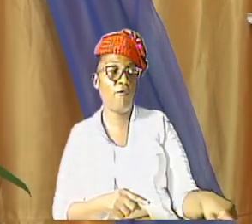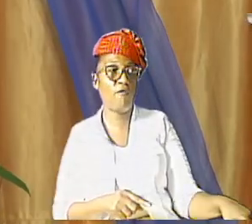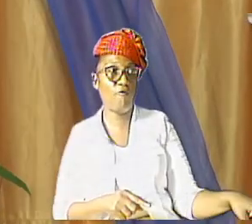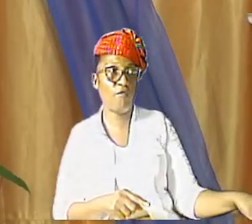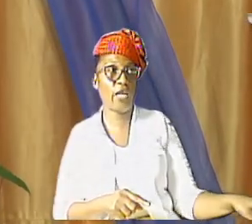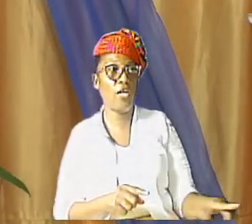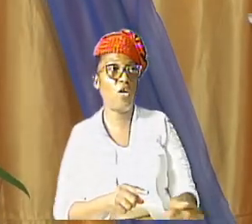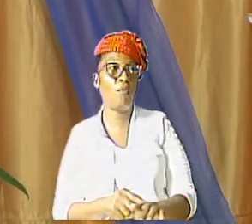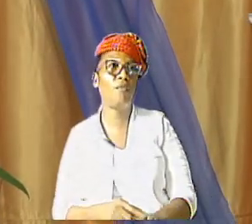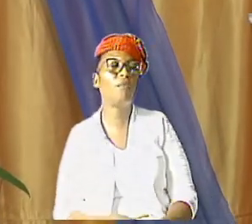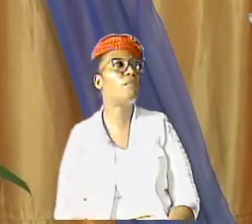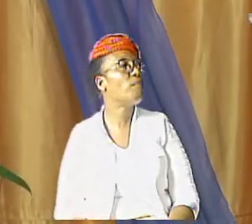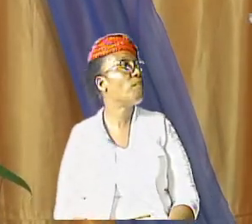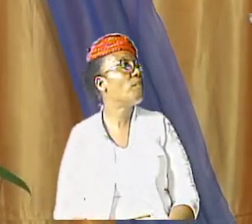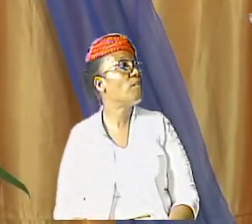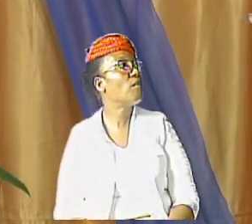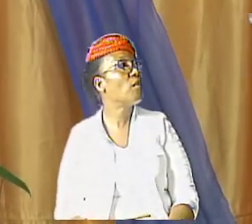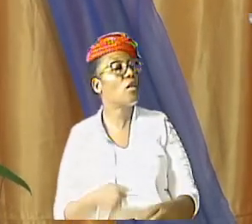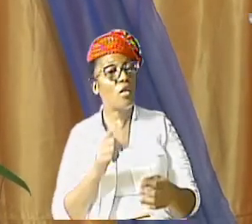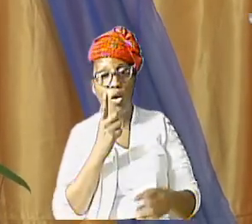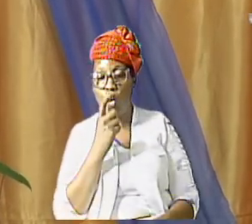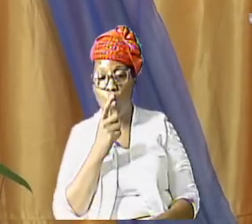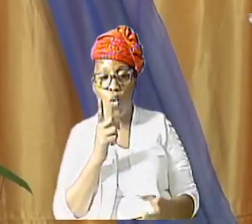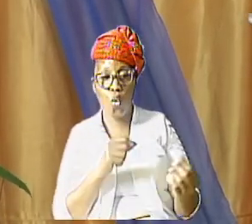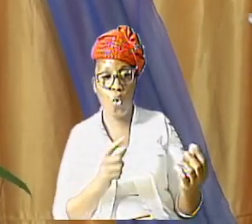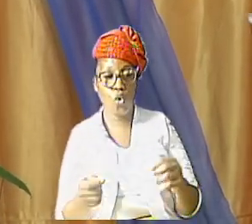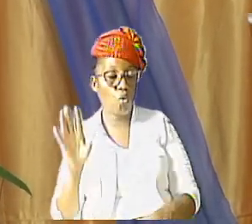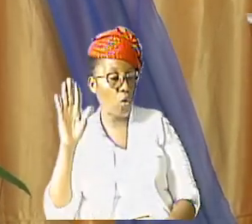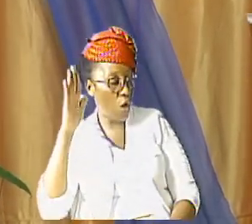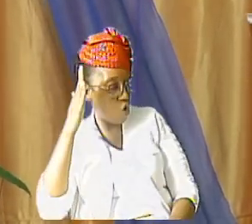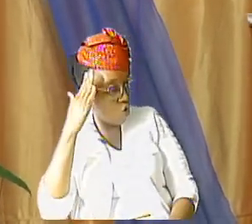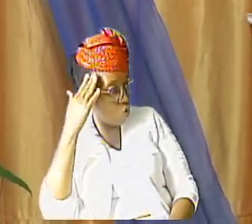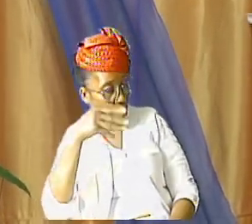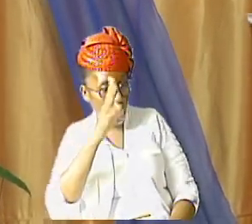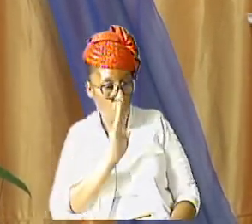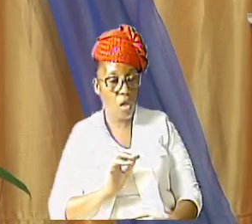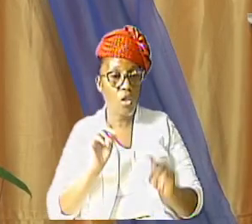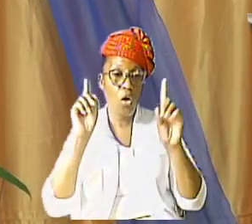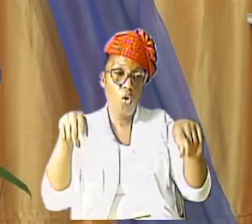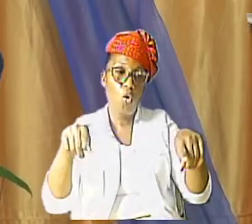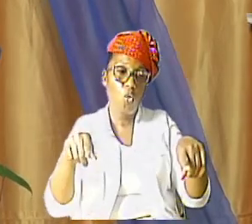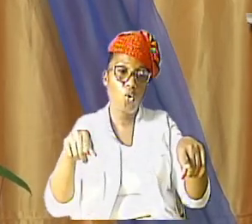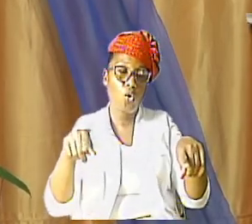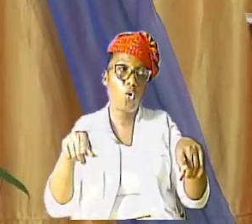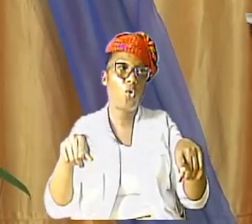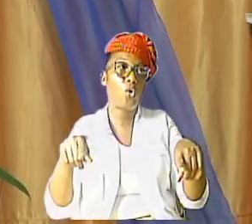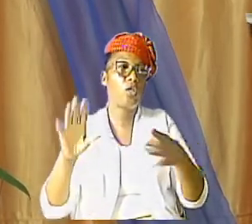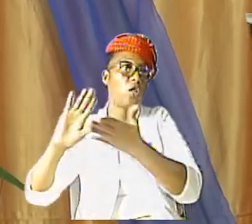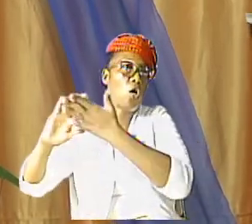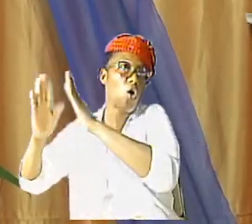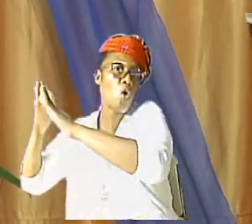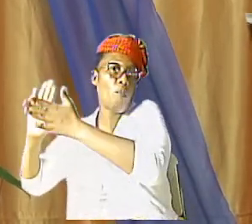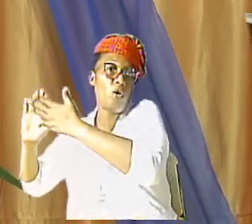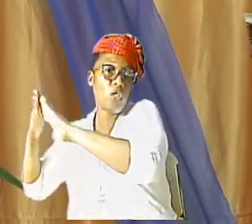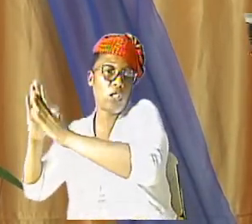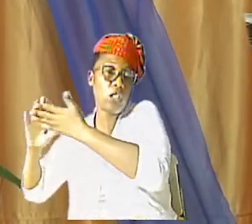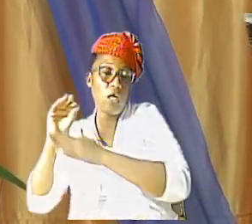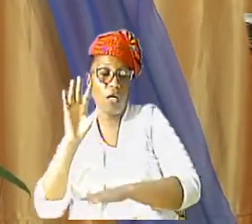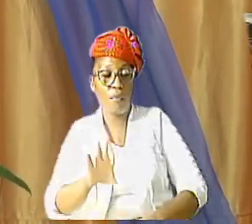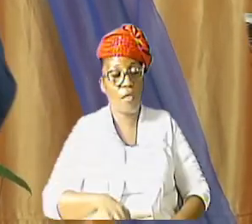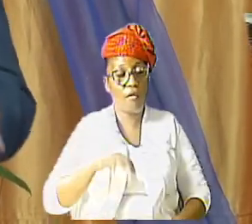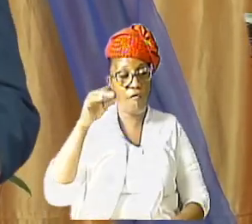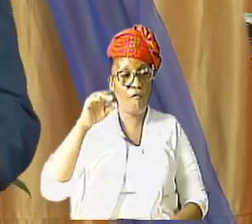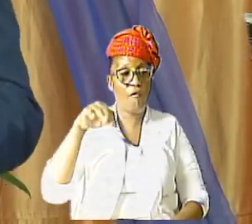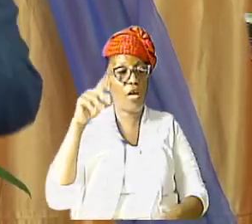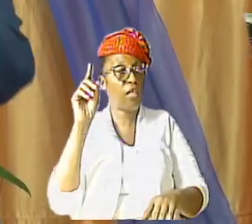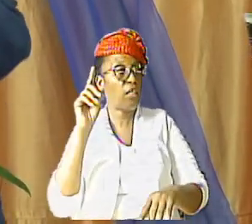and women are that don't know God. We are going out into the byways and we are going out into the edges and we are going to find them. It is nice to